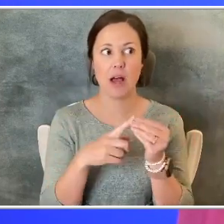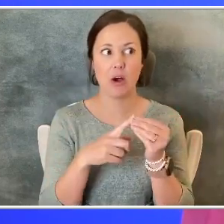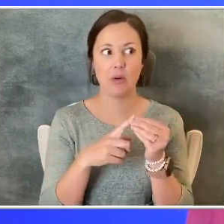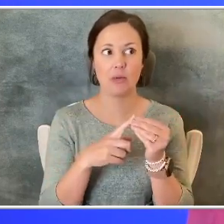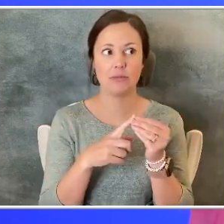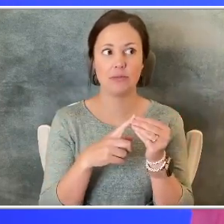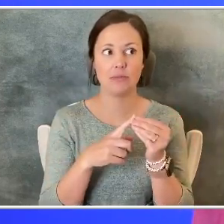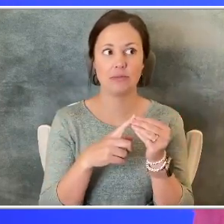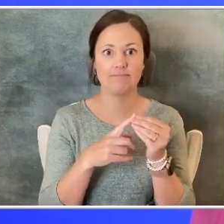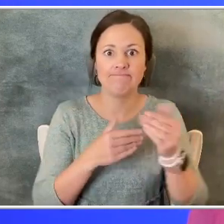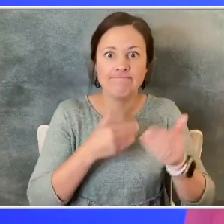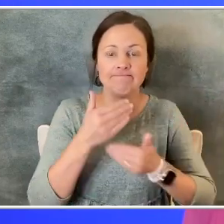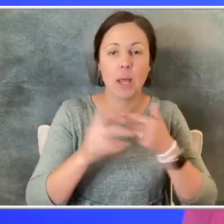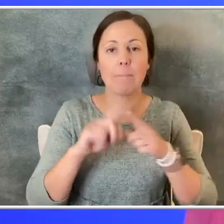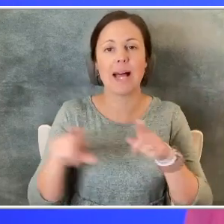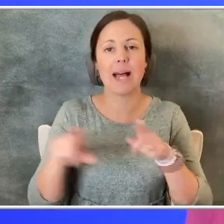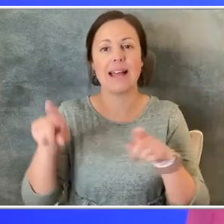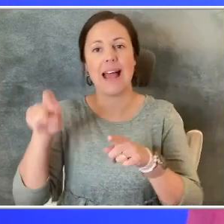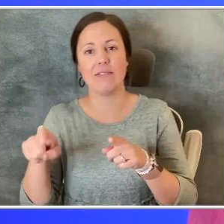her, and